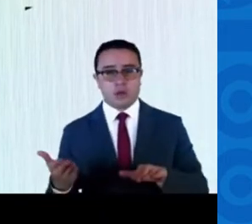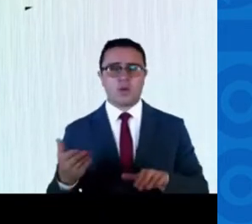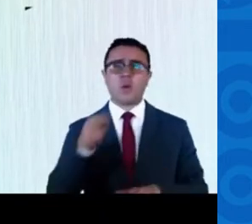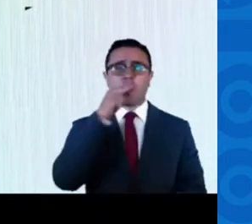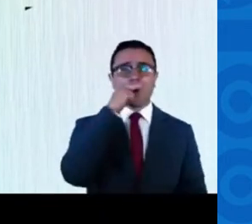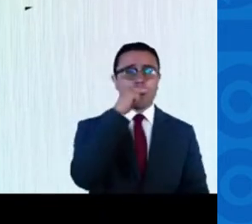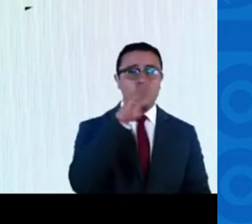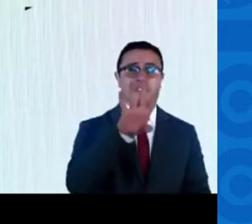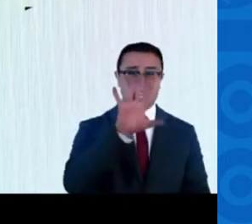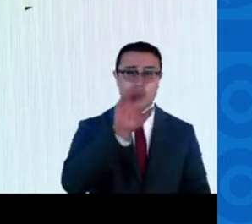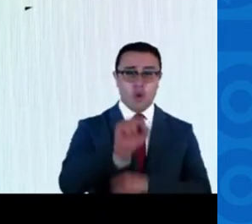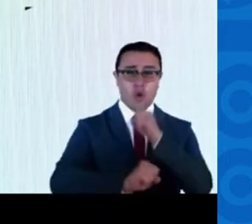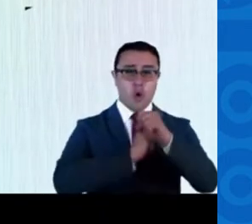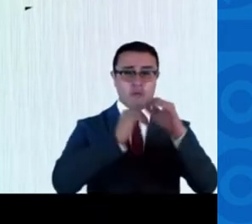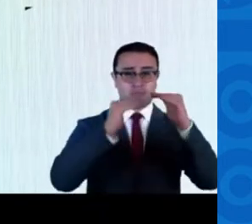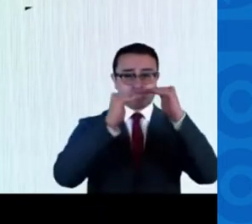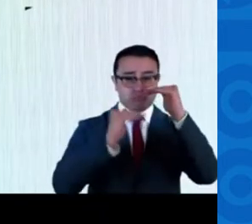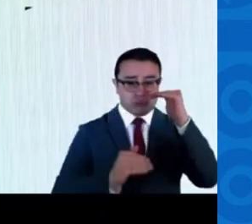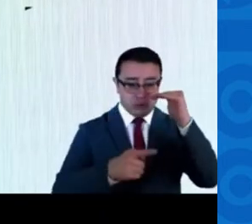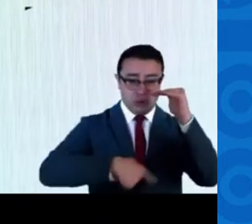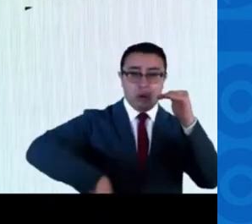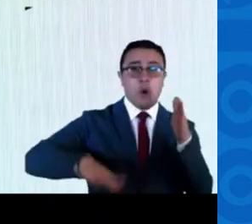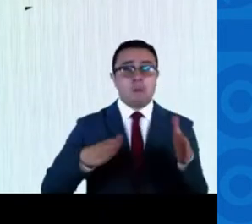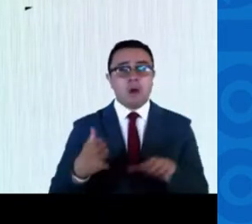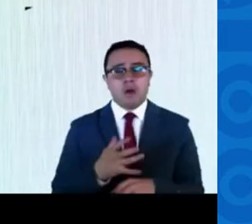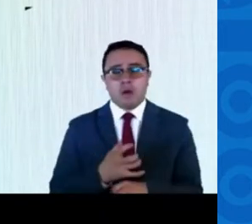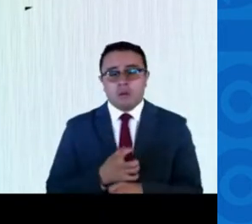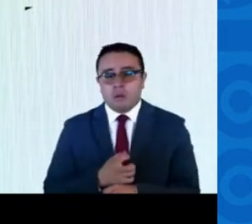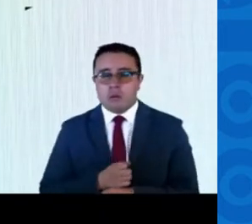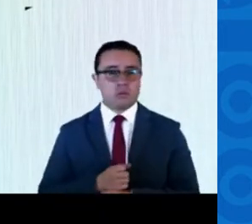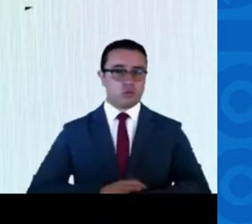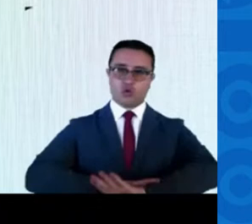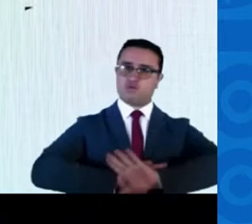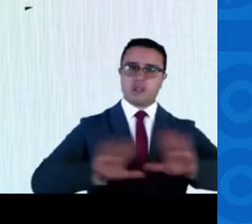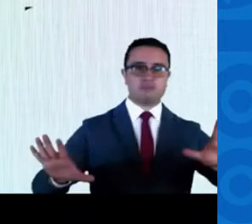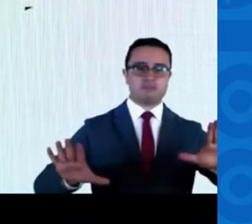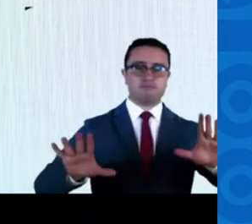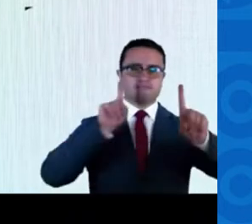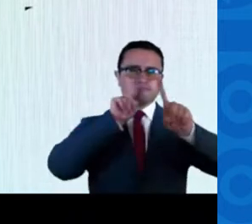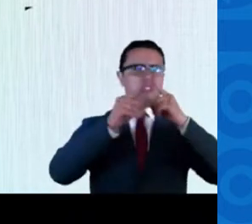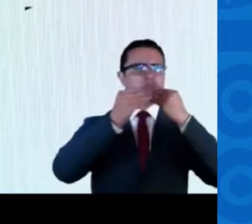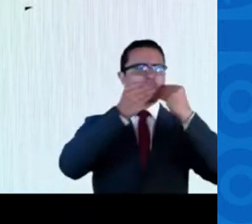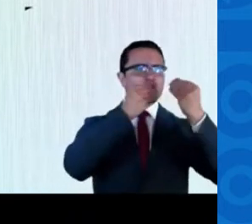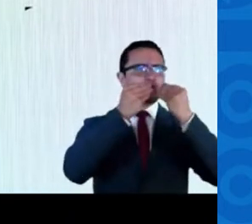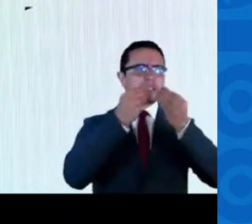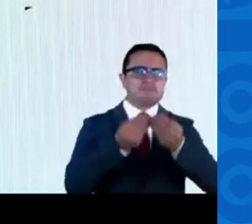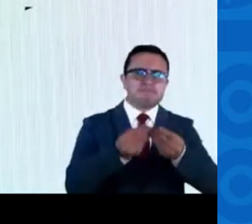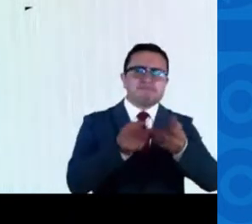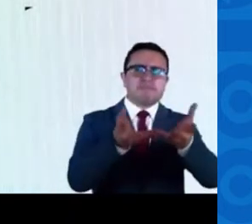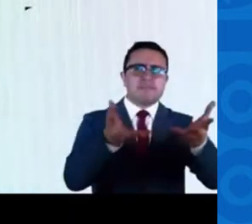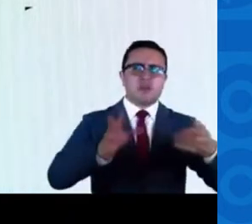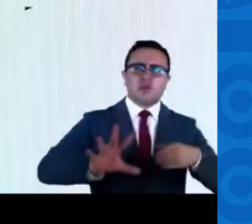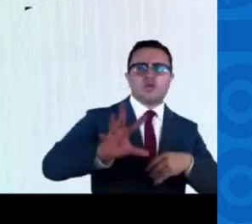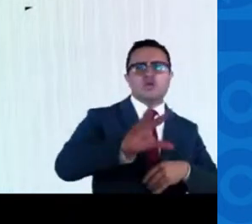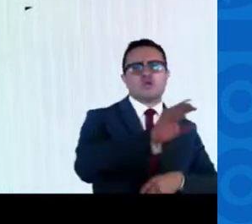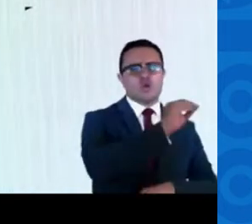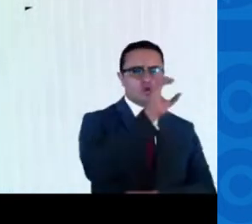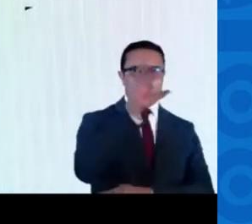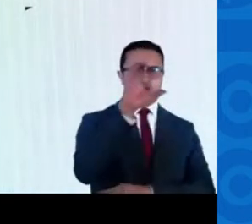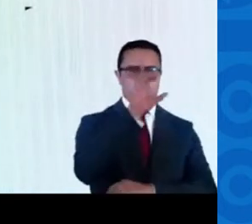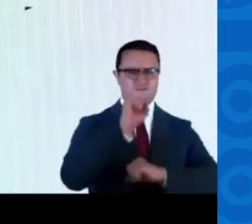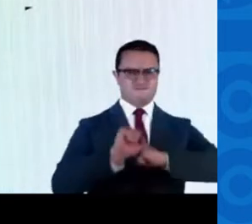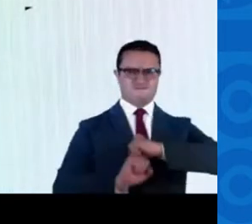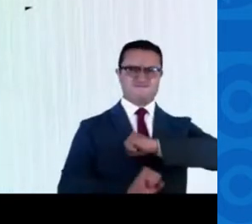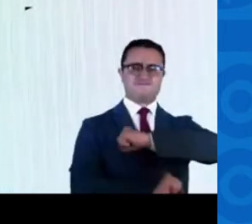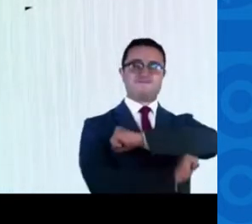of children under 5 due to malnutrition, for us to strengthen food security of